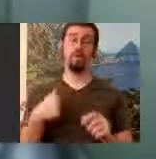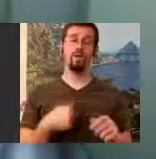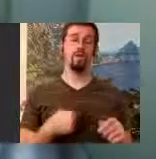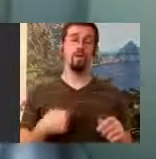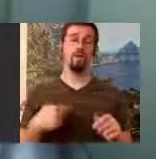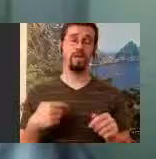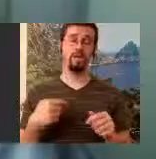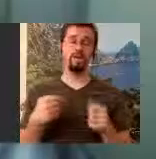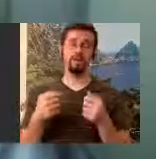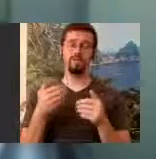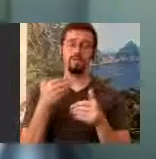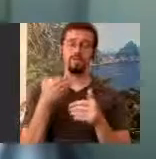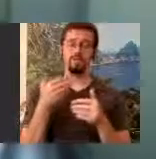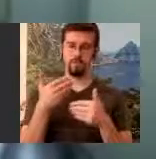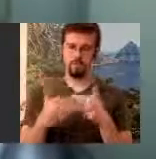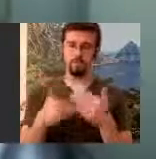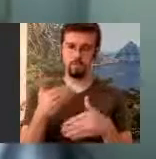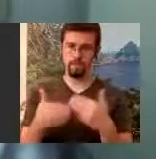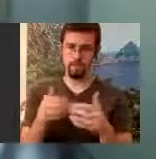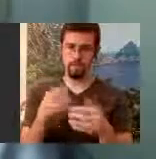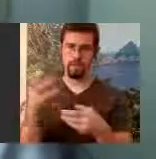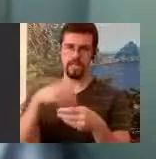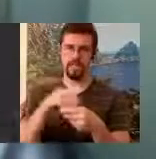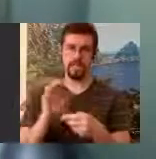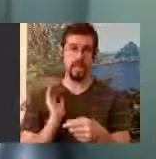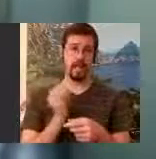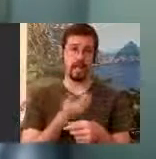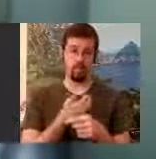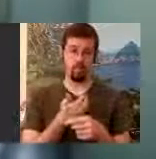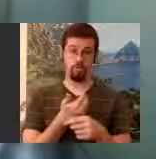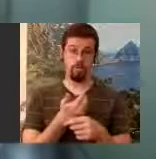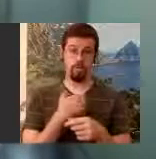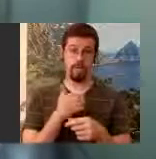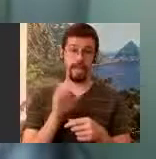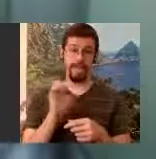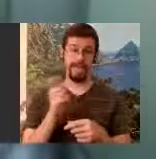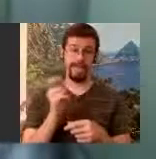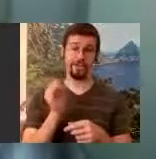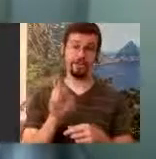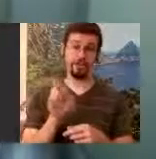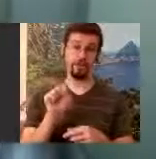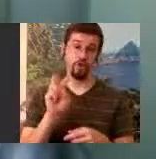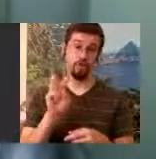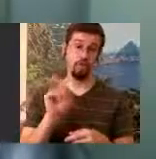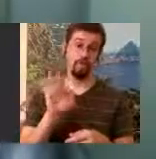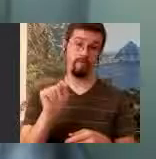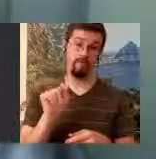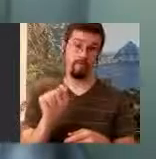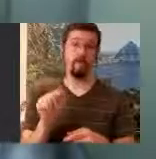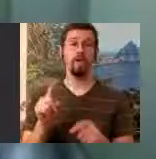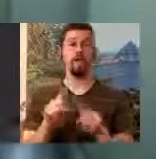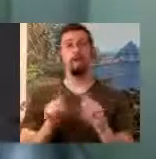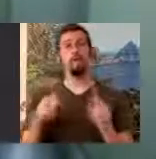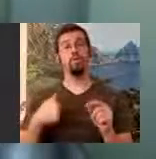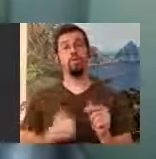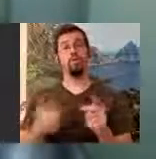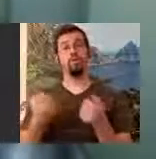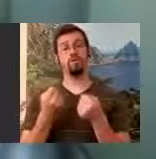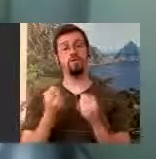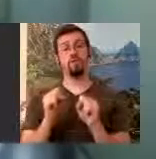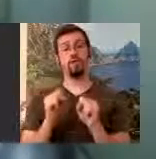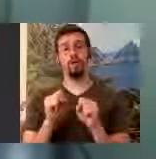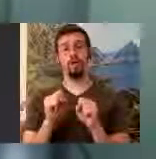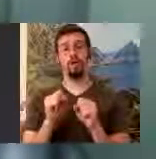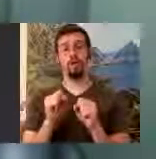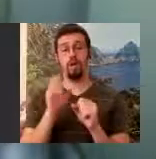it into our digital editor, which is Swift, but we are planning to make it available as a